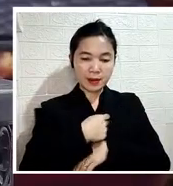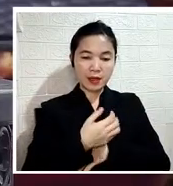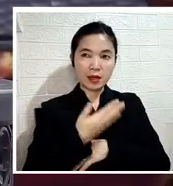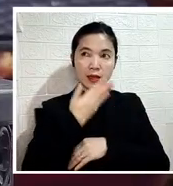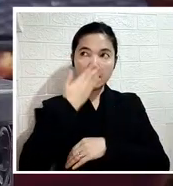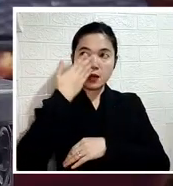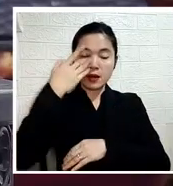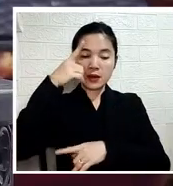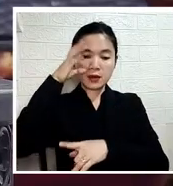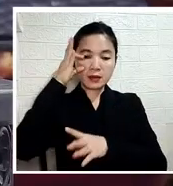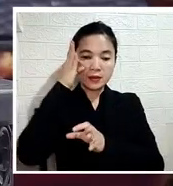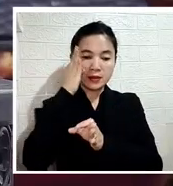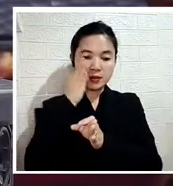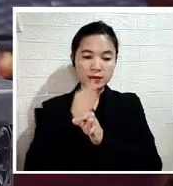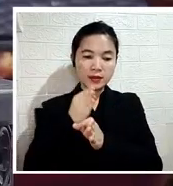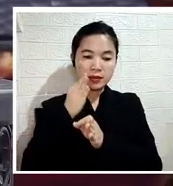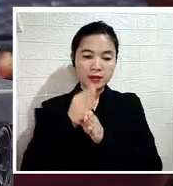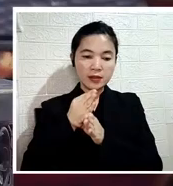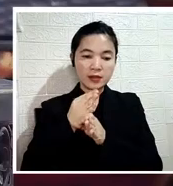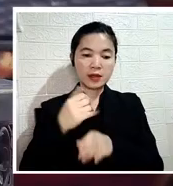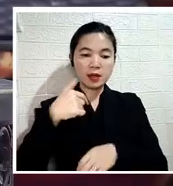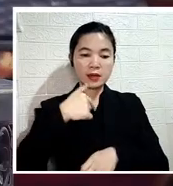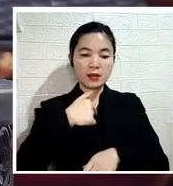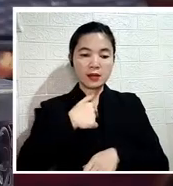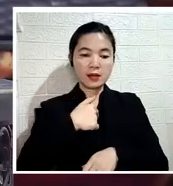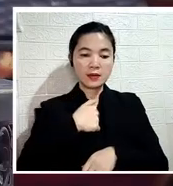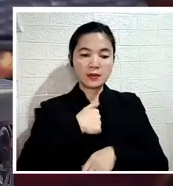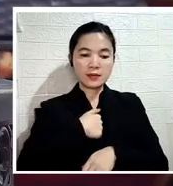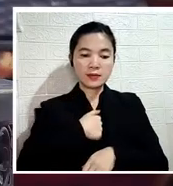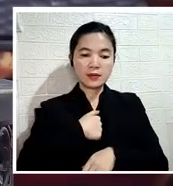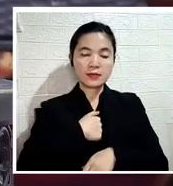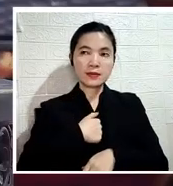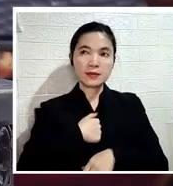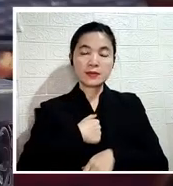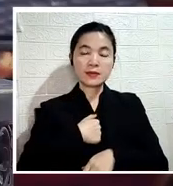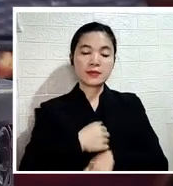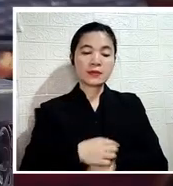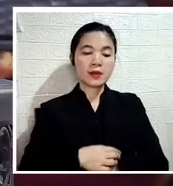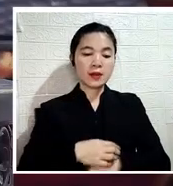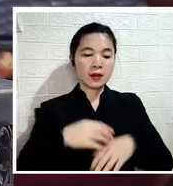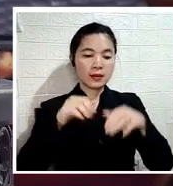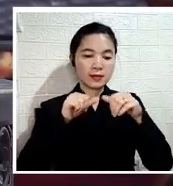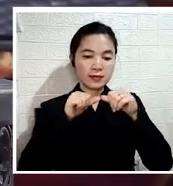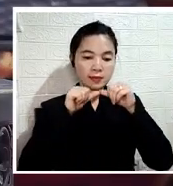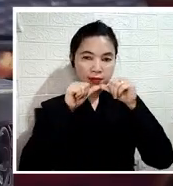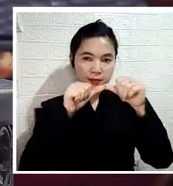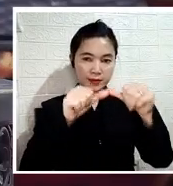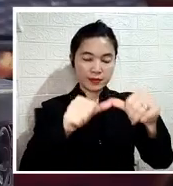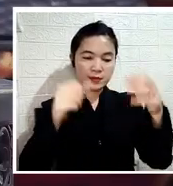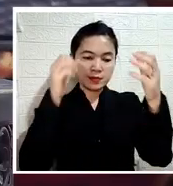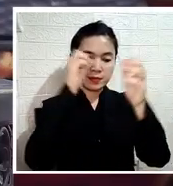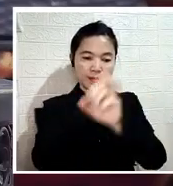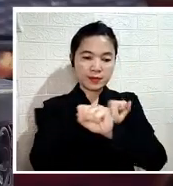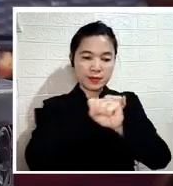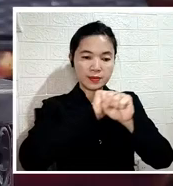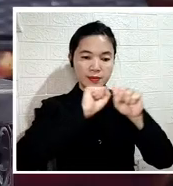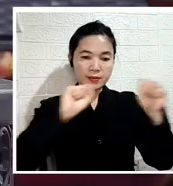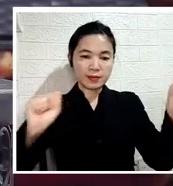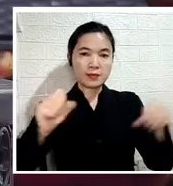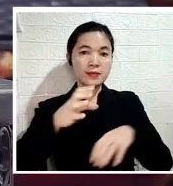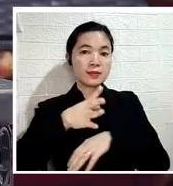Your faithfulness and your salvation I have spoken